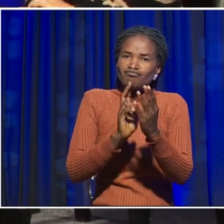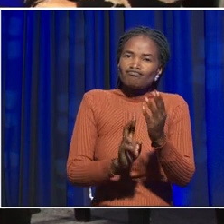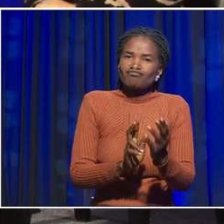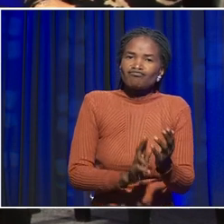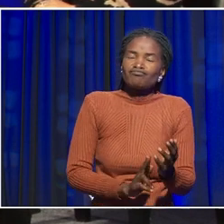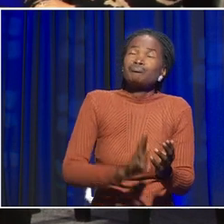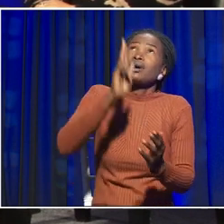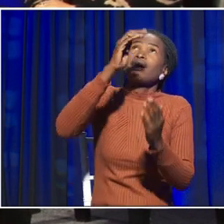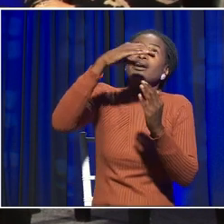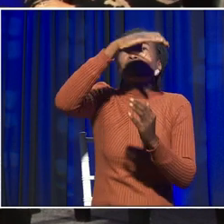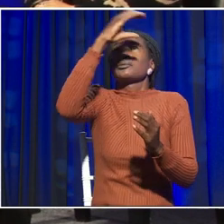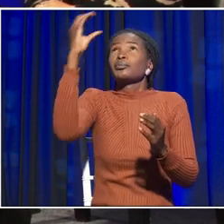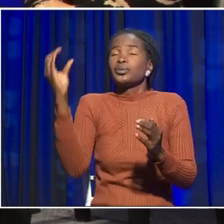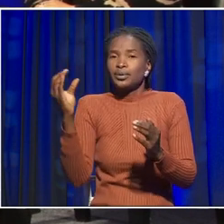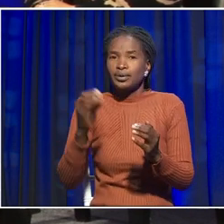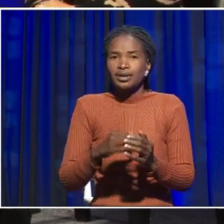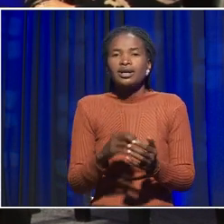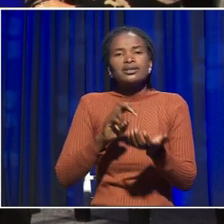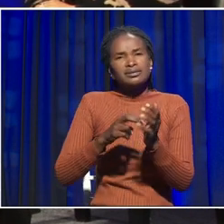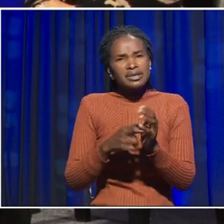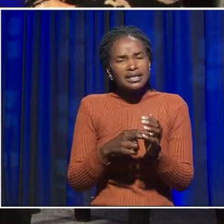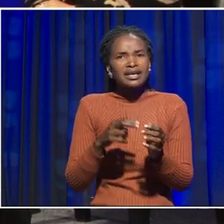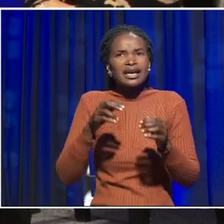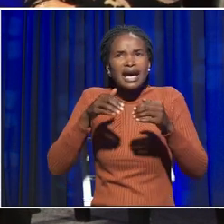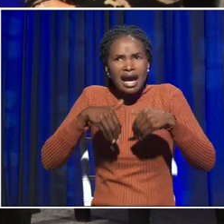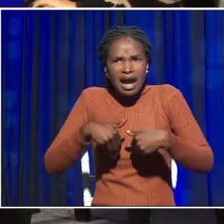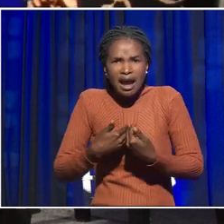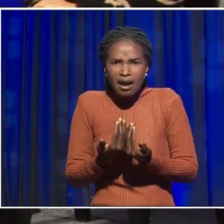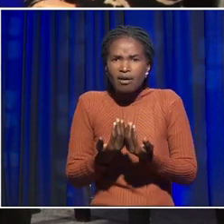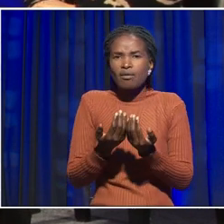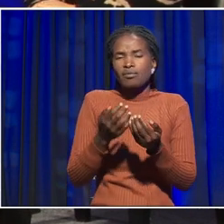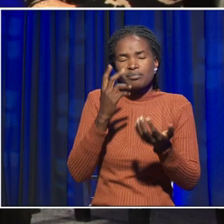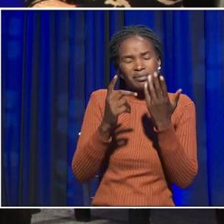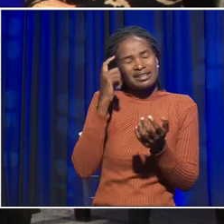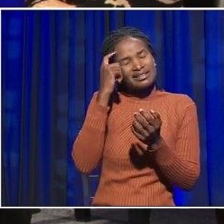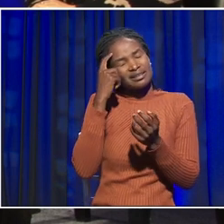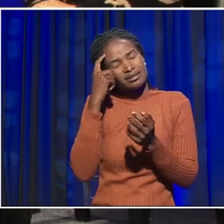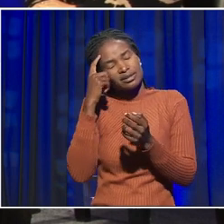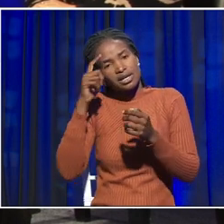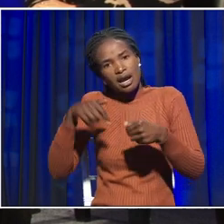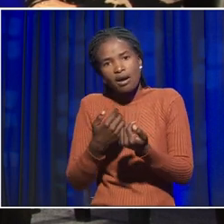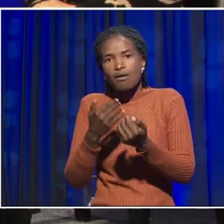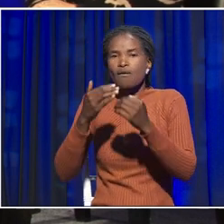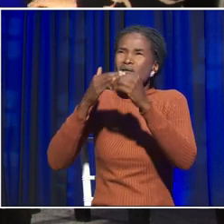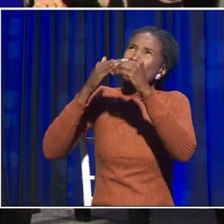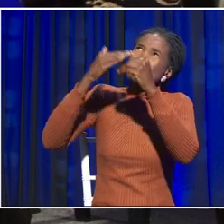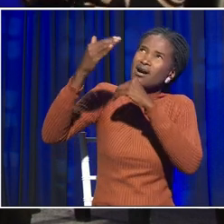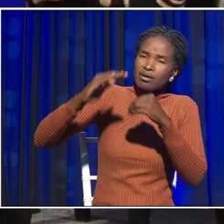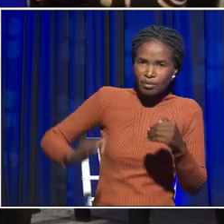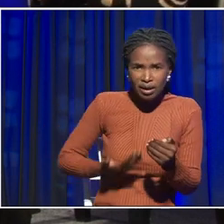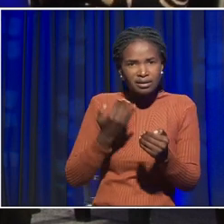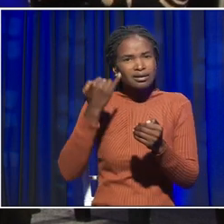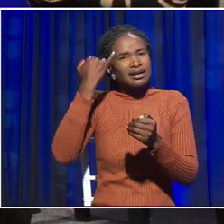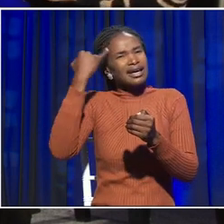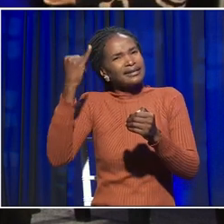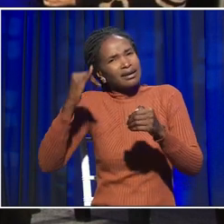just to tickle a bit the imagination, is really about that. Is really how distant you can imagine. Go for it, and let's then work out.